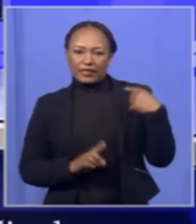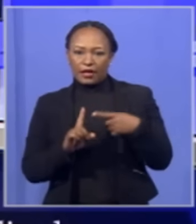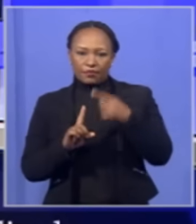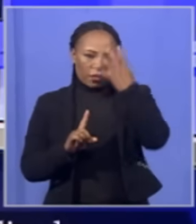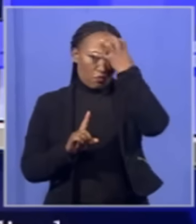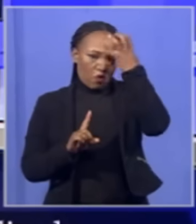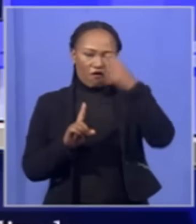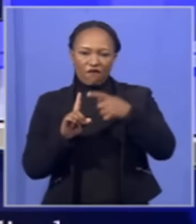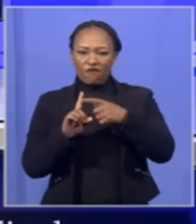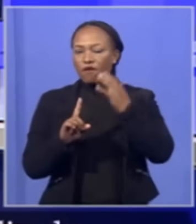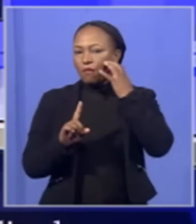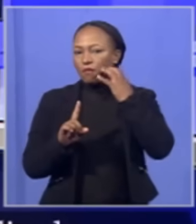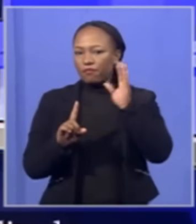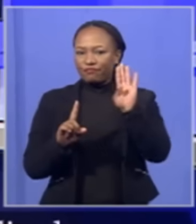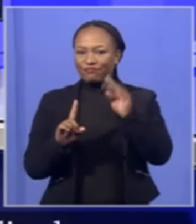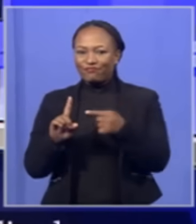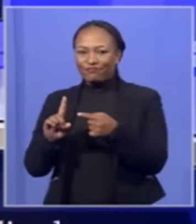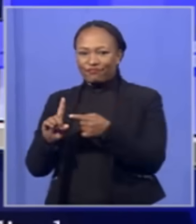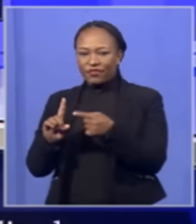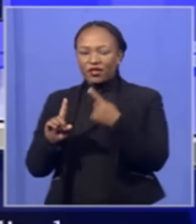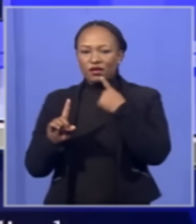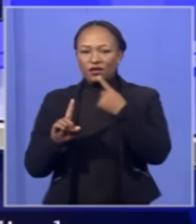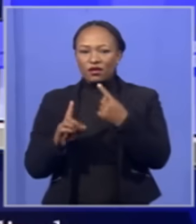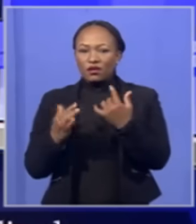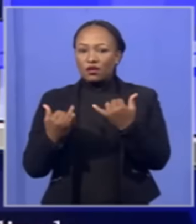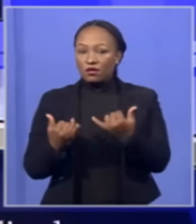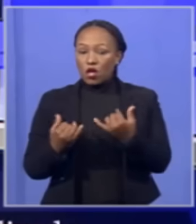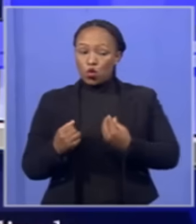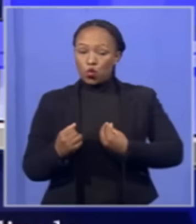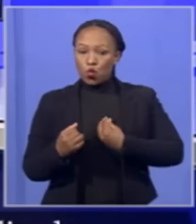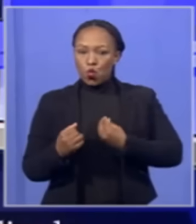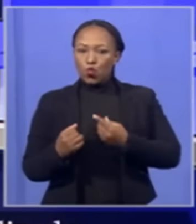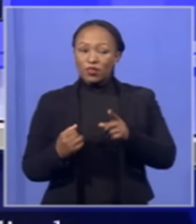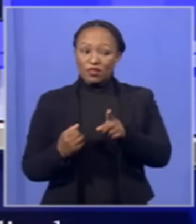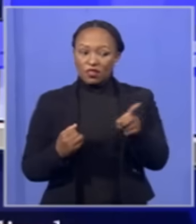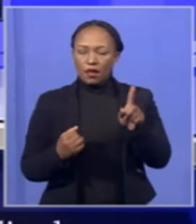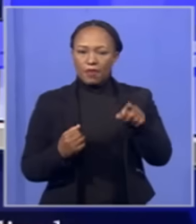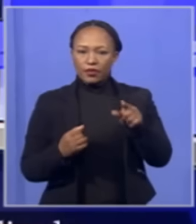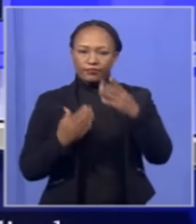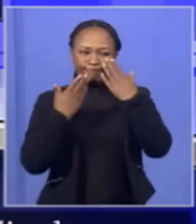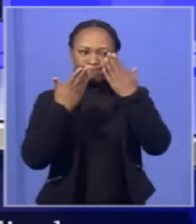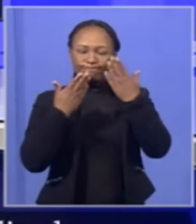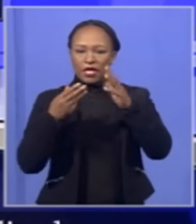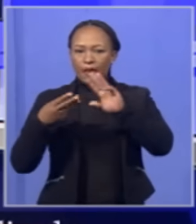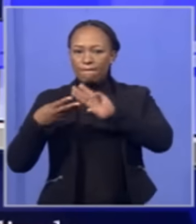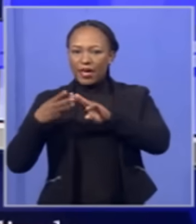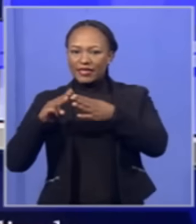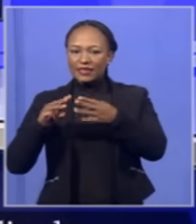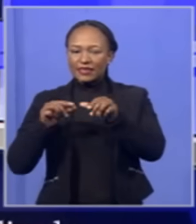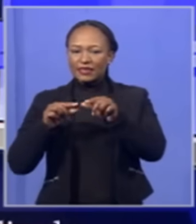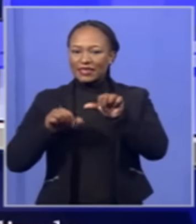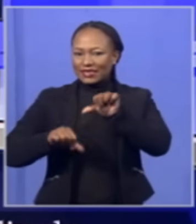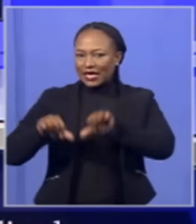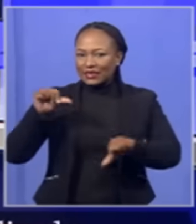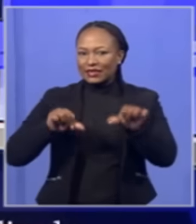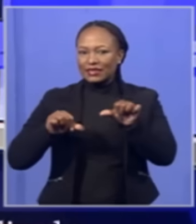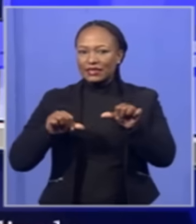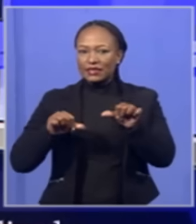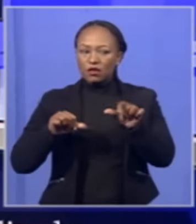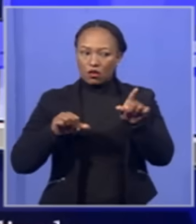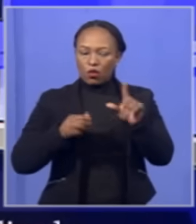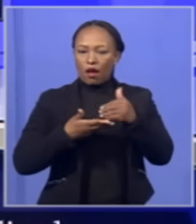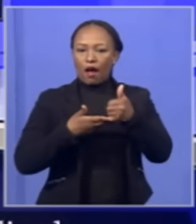Nzimande a re go tlhokega gore go netefadiwe fa bašwa ba le bantsi ba fitlhelela dithuto tsa mathematics le science tebang le go fokotsa